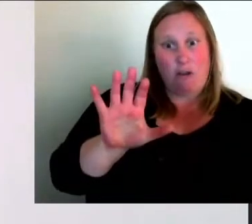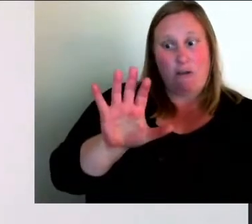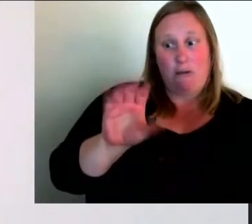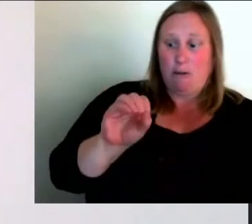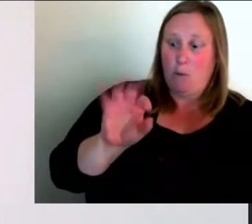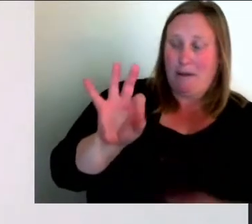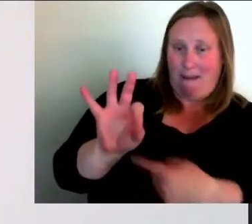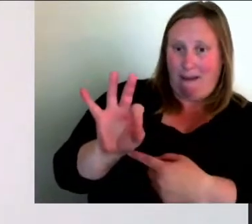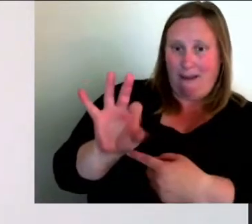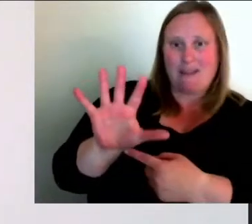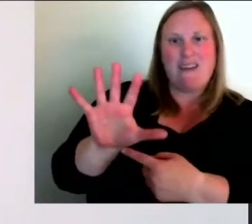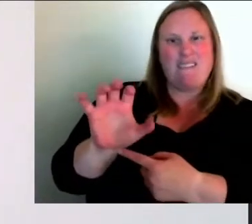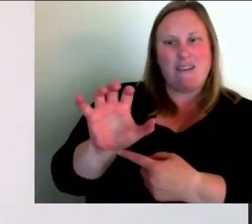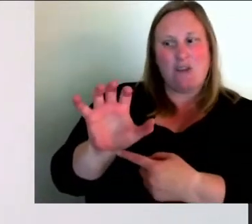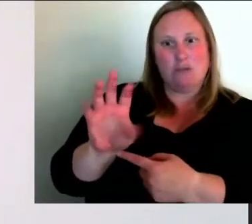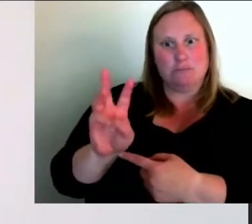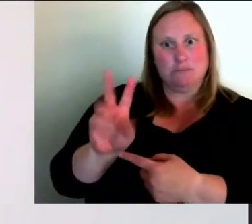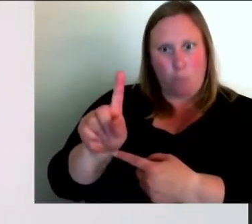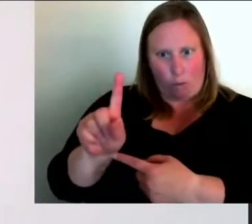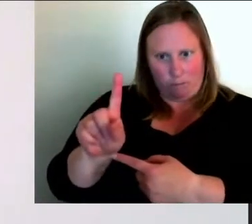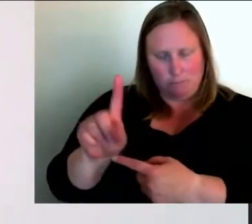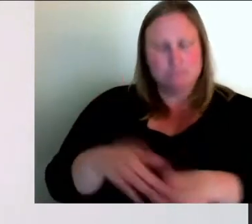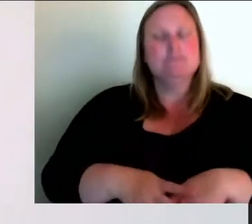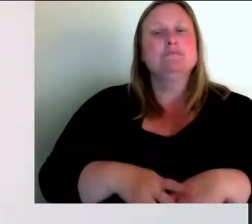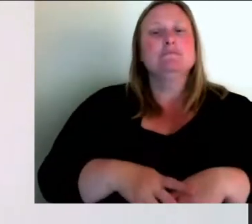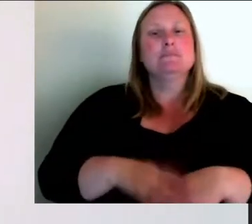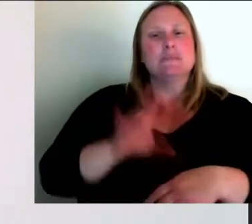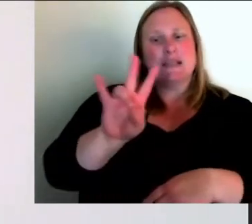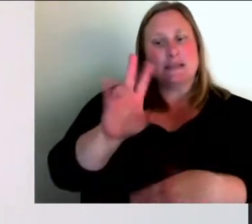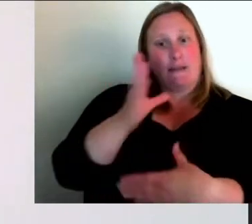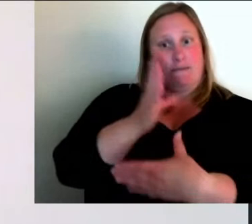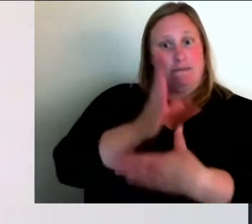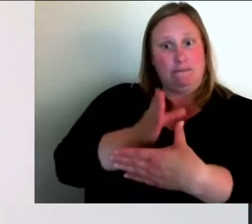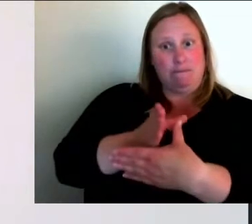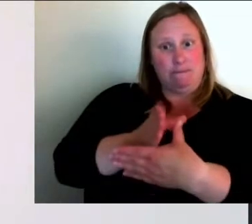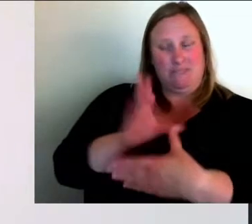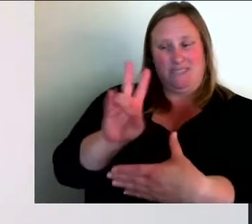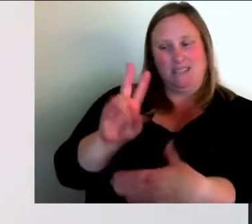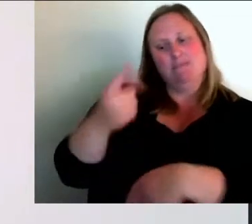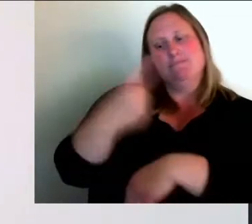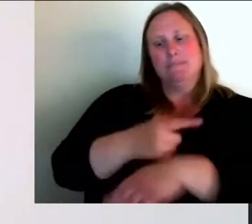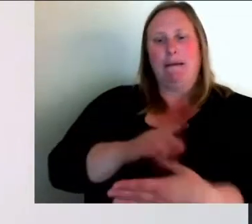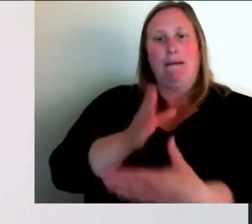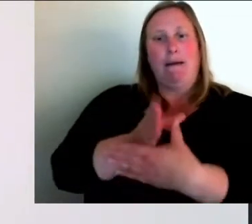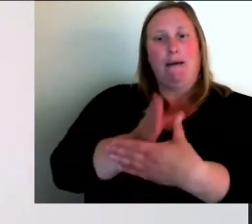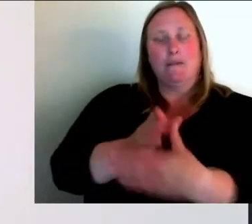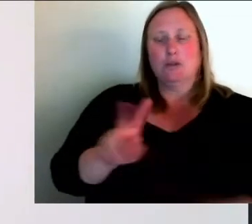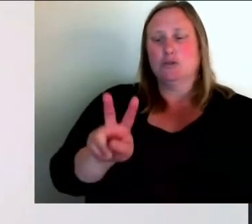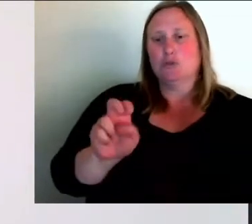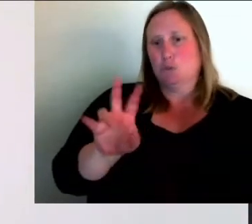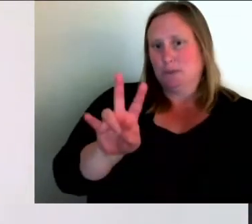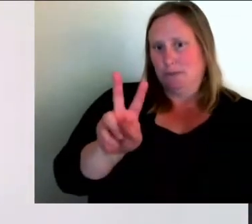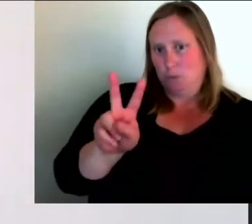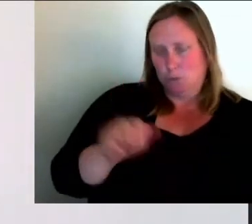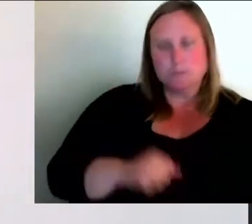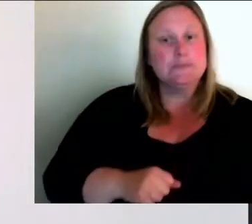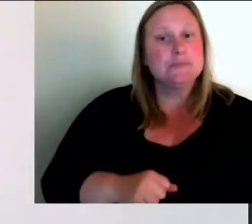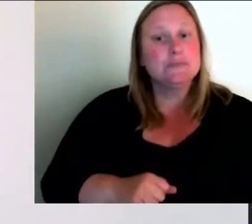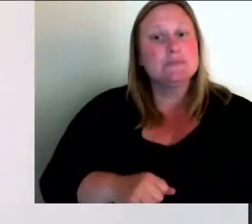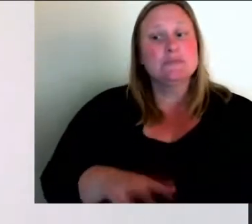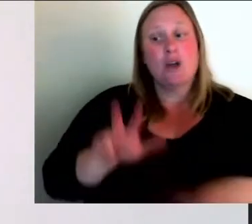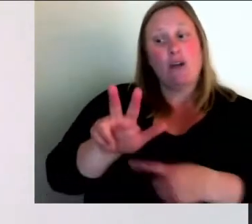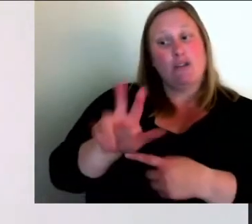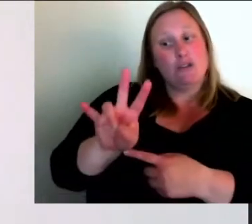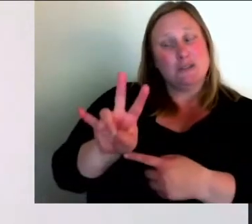609,561. Our 7-day average of confirmed cases is 282. There are also 37 more